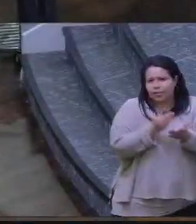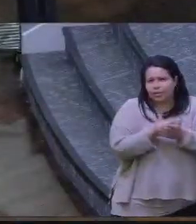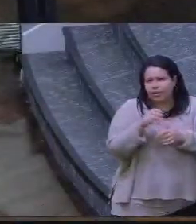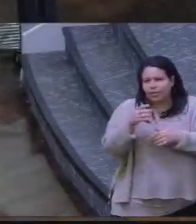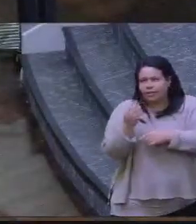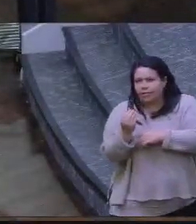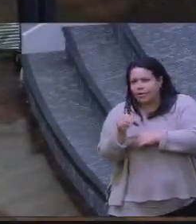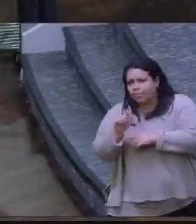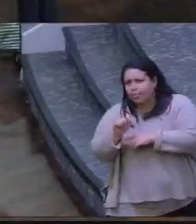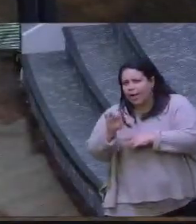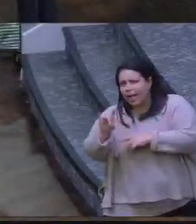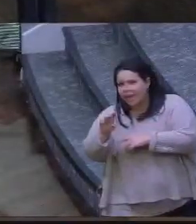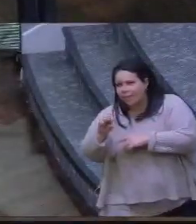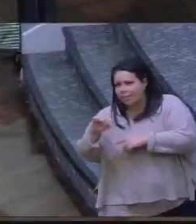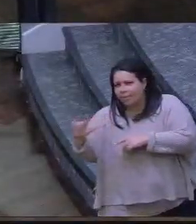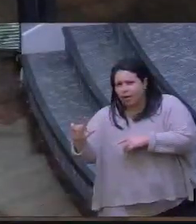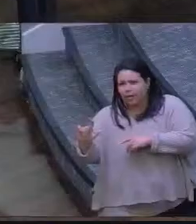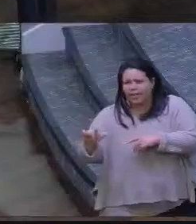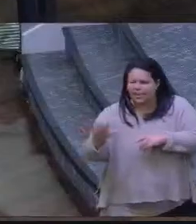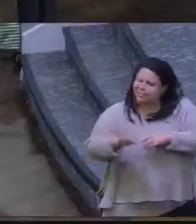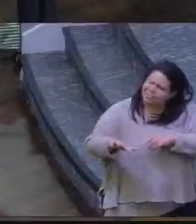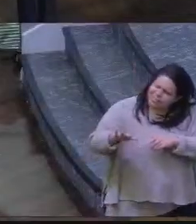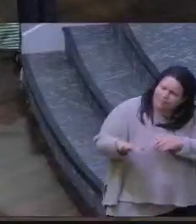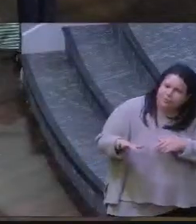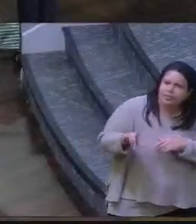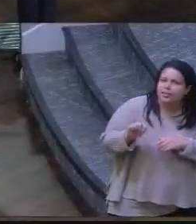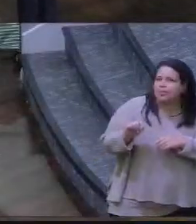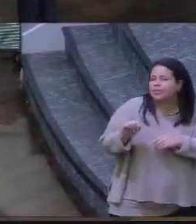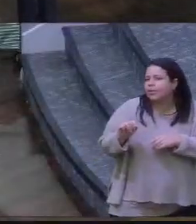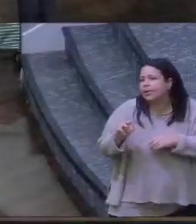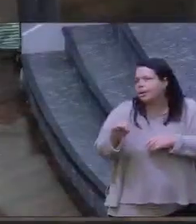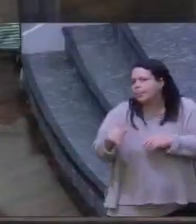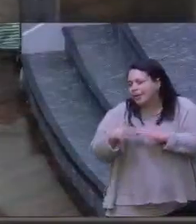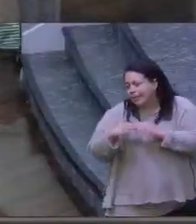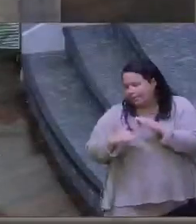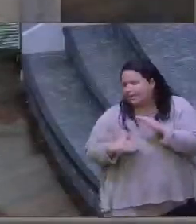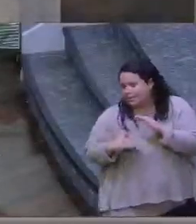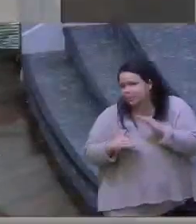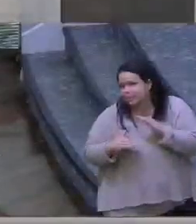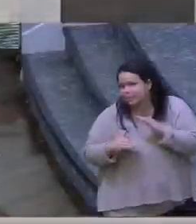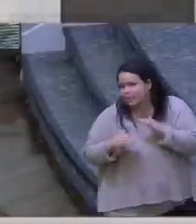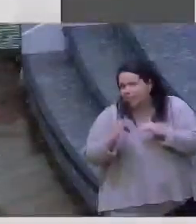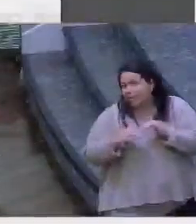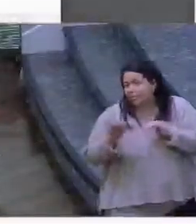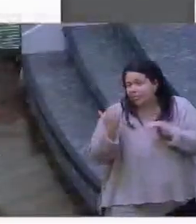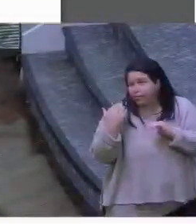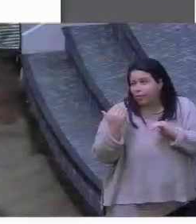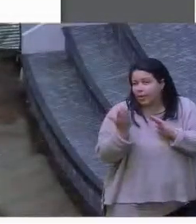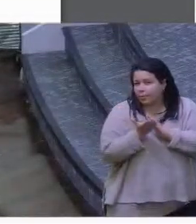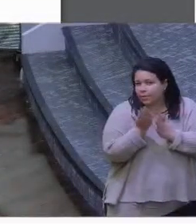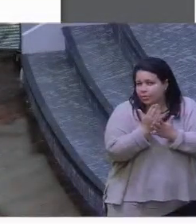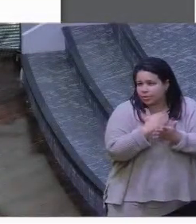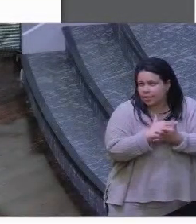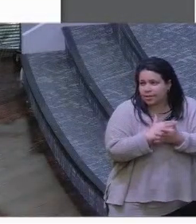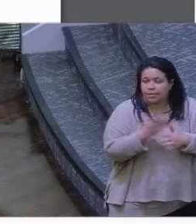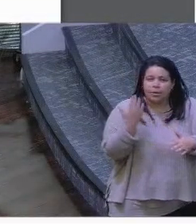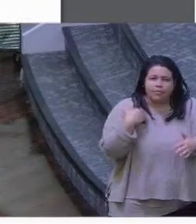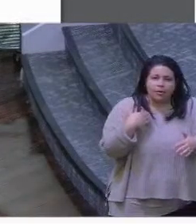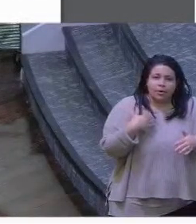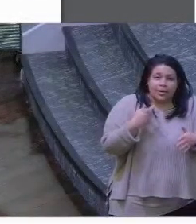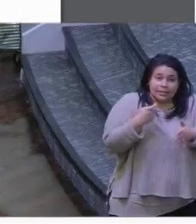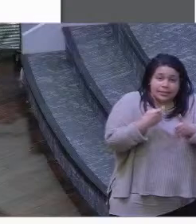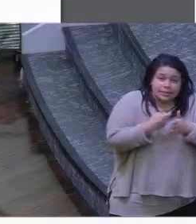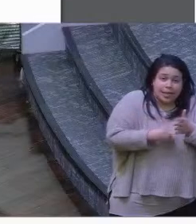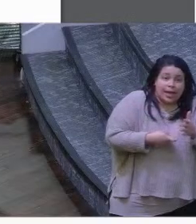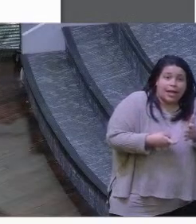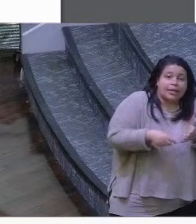million roughly. This was about $20 million less than what we budgeted, but if you remember when I spoke last month, that our tax receipts actually came in a little bit